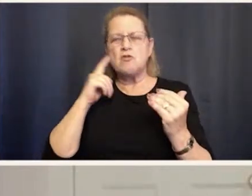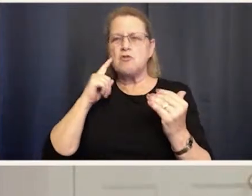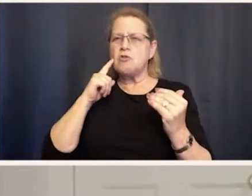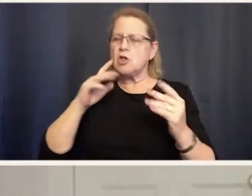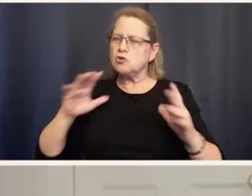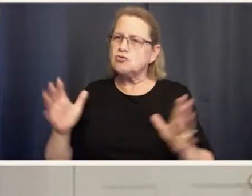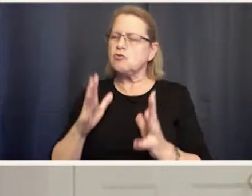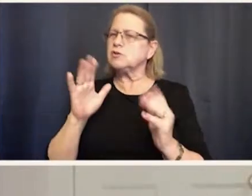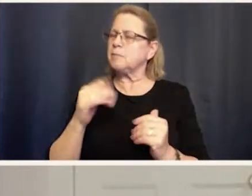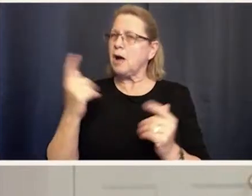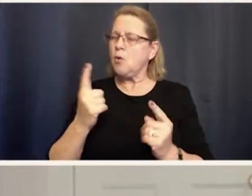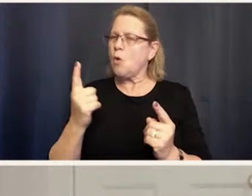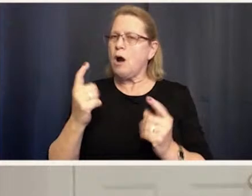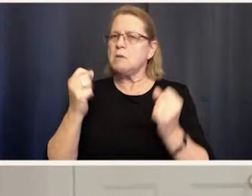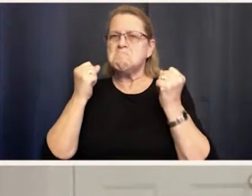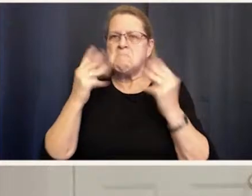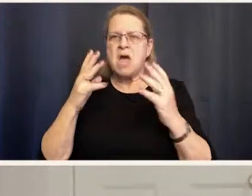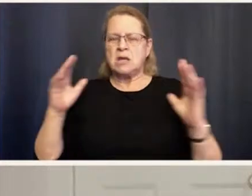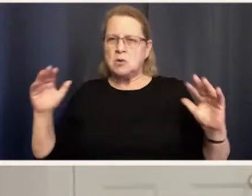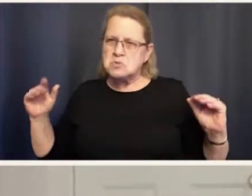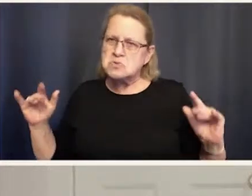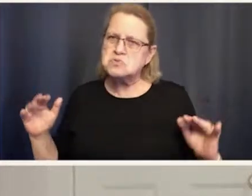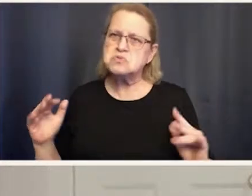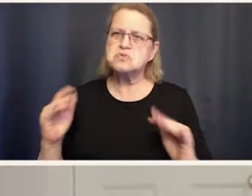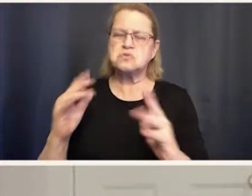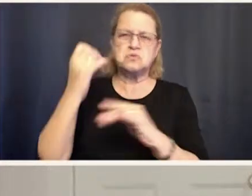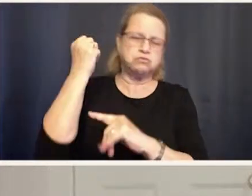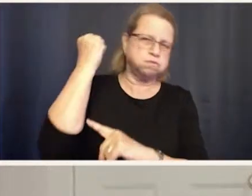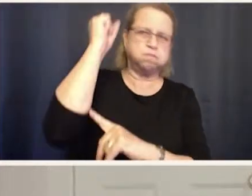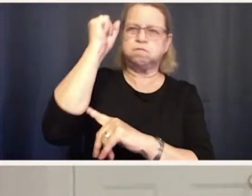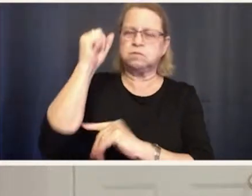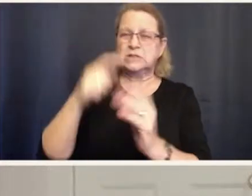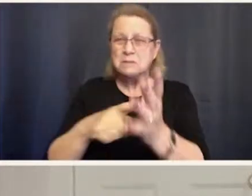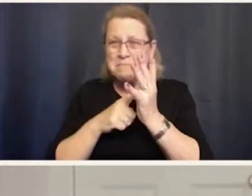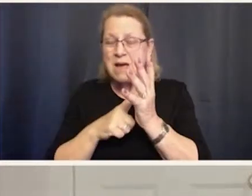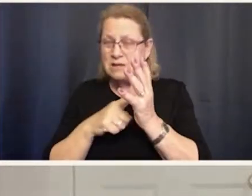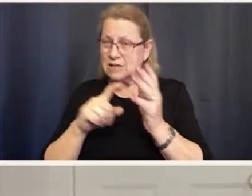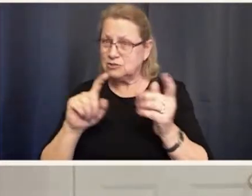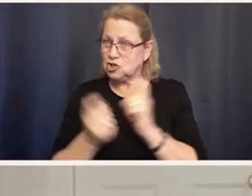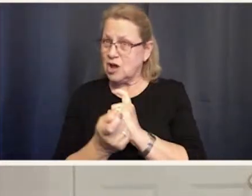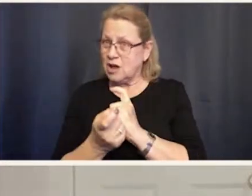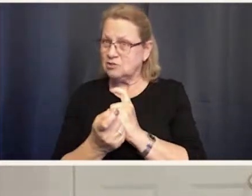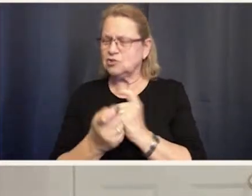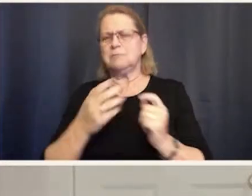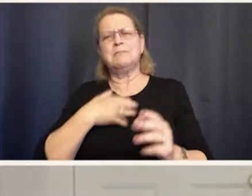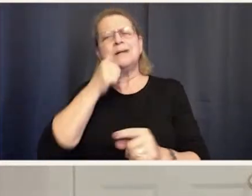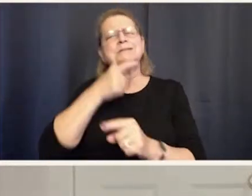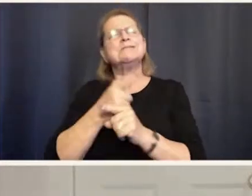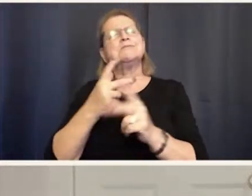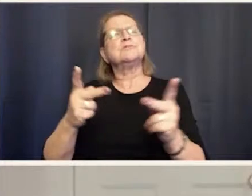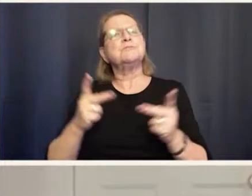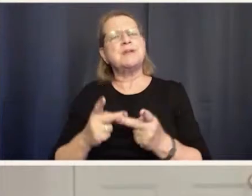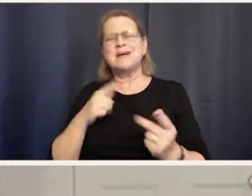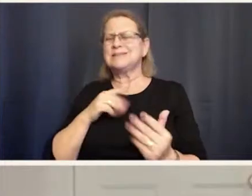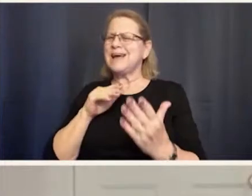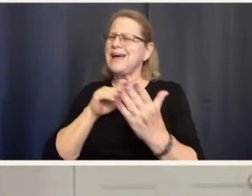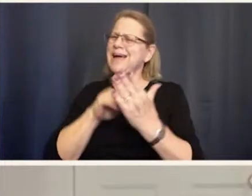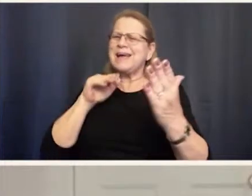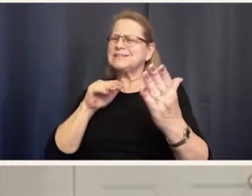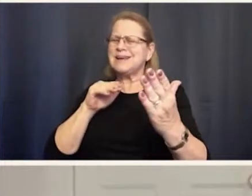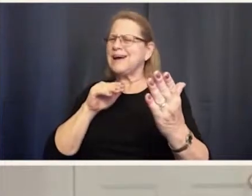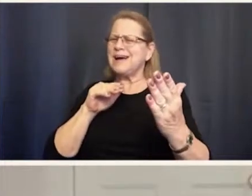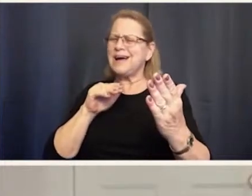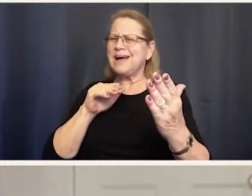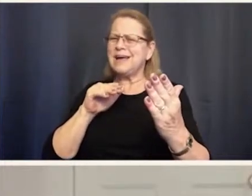collective voices demanding change. My Sister's Place, as an anti-oppression organization, has